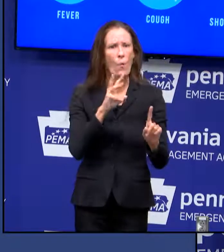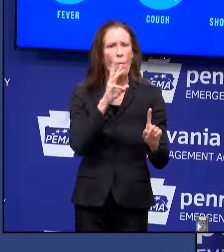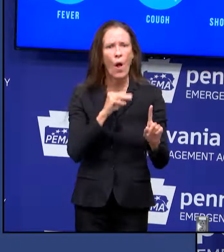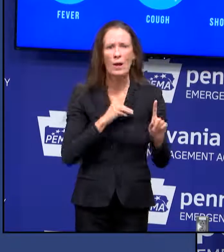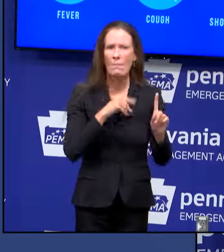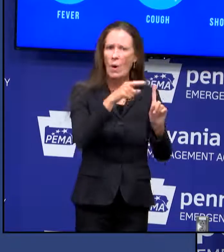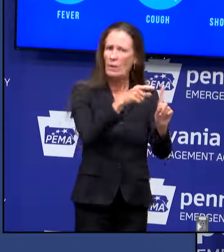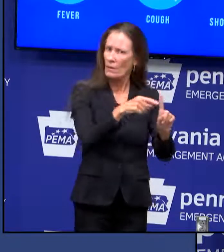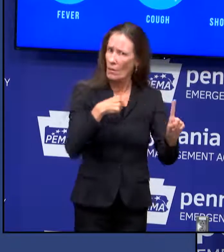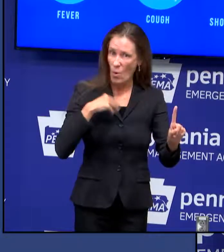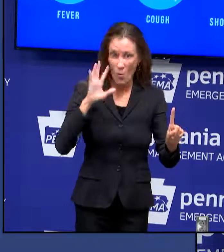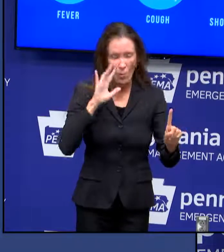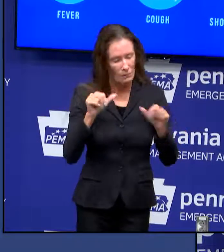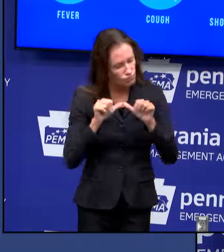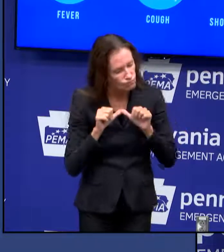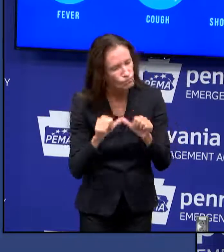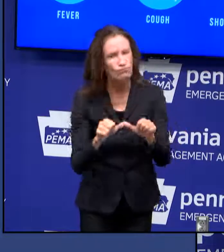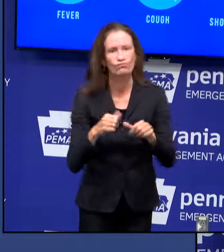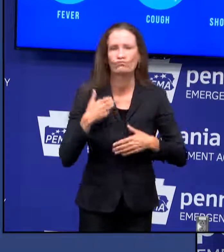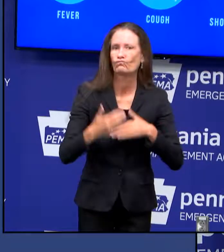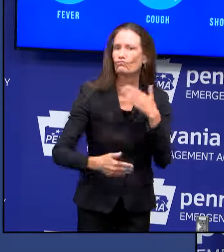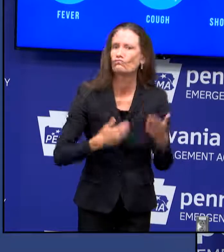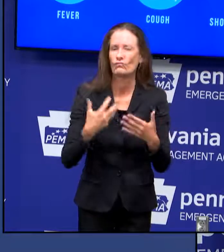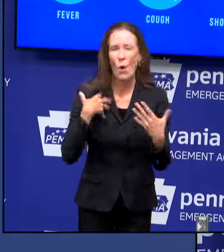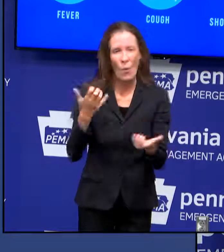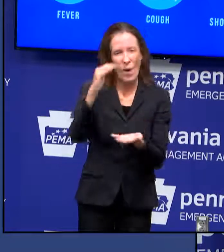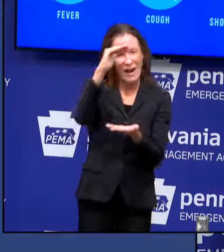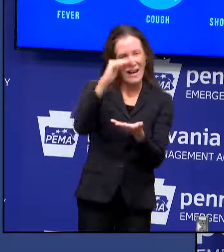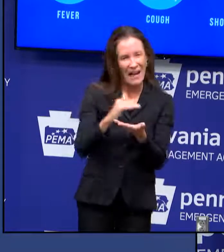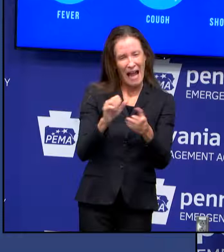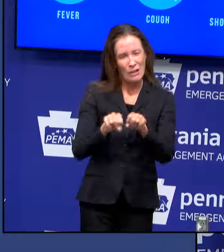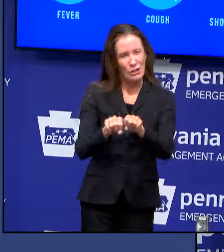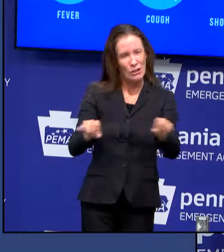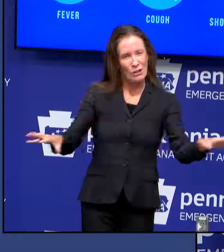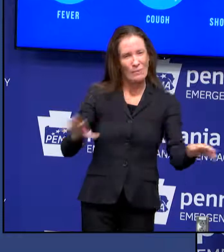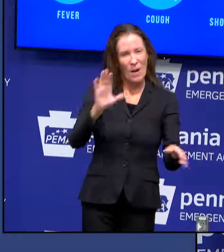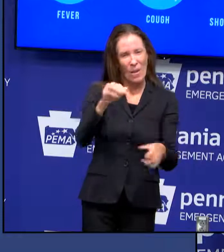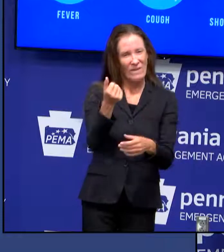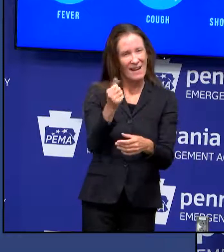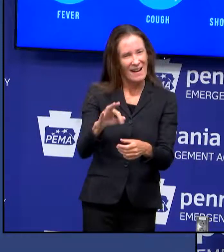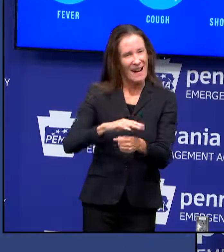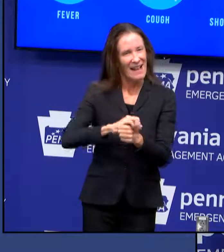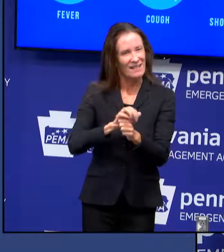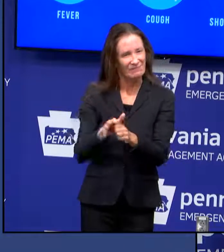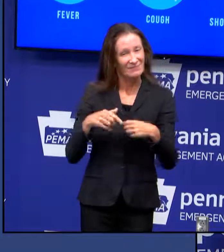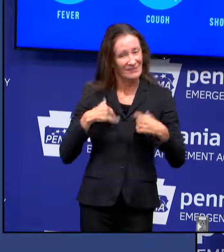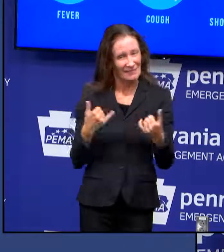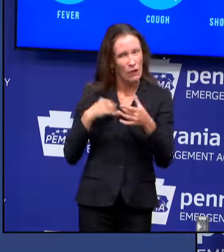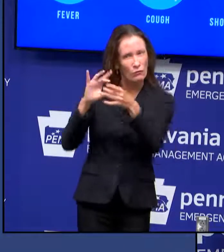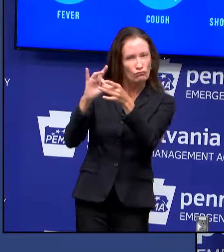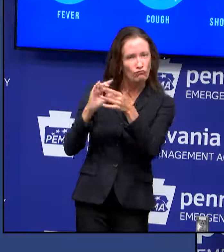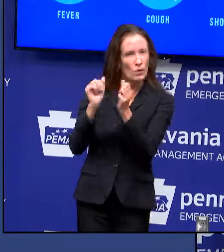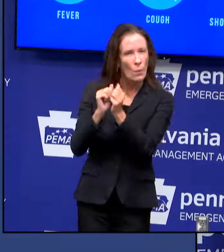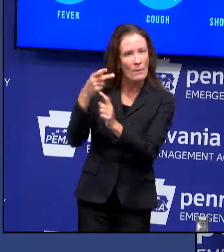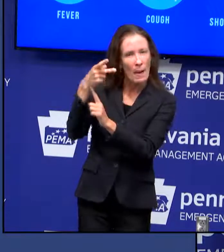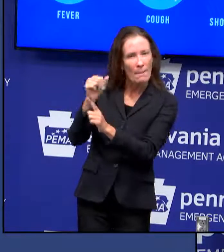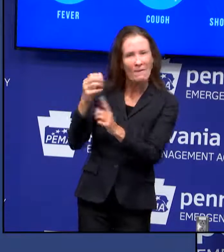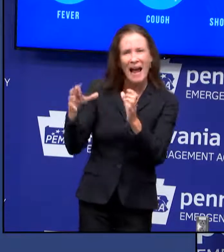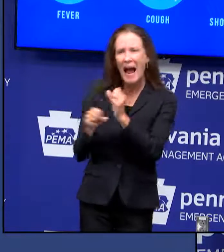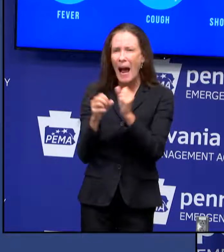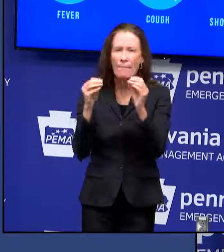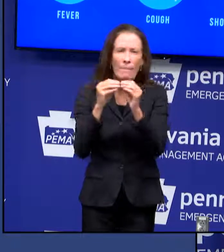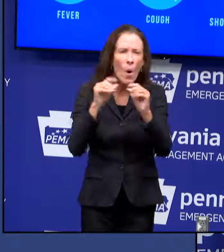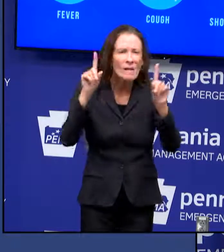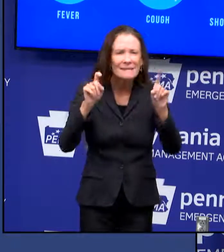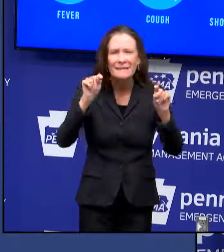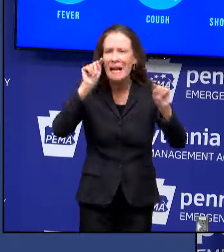that, and we have the opportunity to work with the state of Pennsylvania in continuing on our initiative to expand testing, as Dr. Levine mentioned.